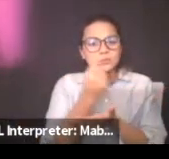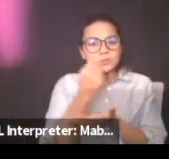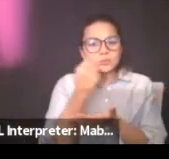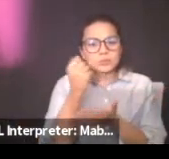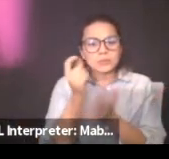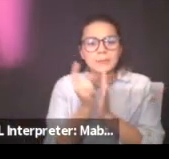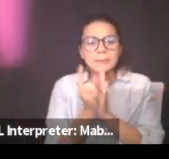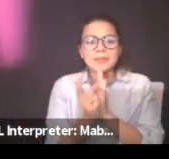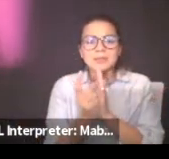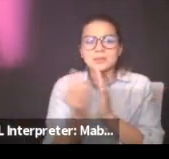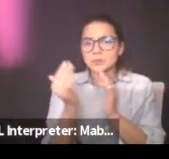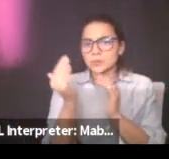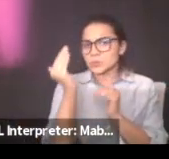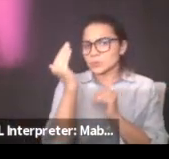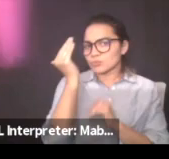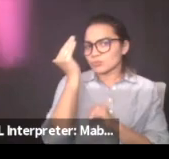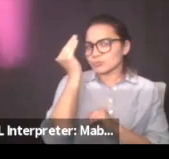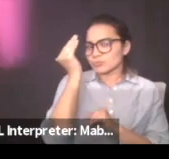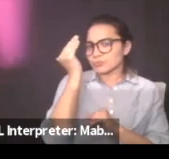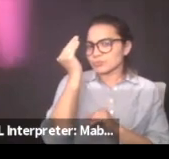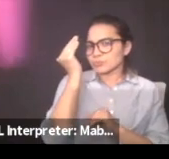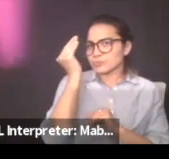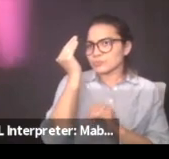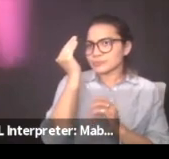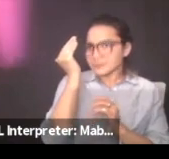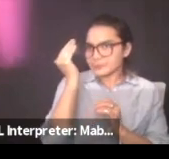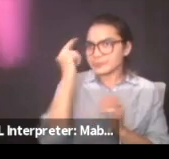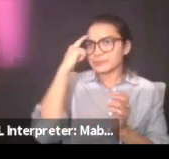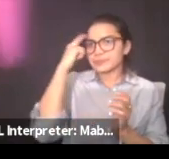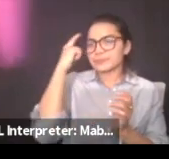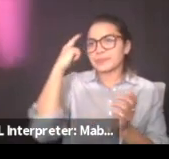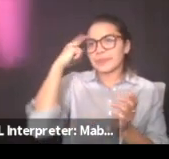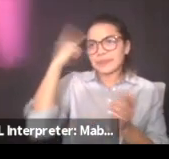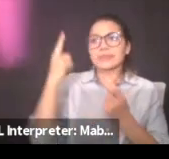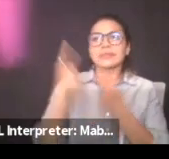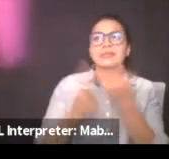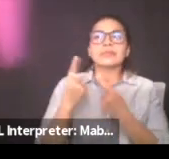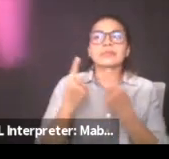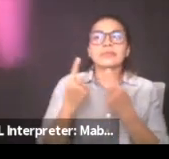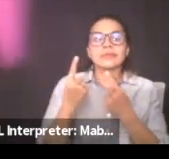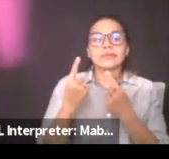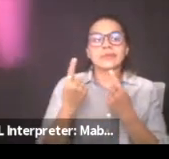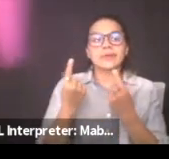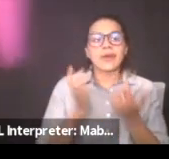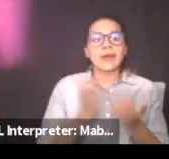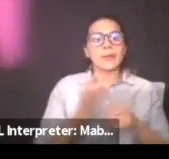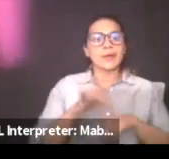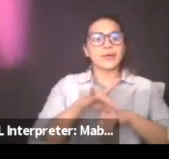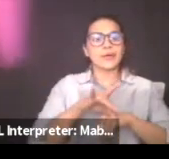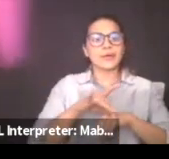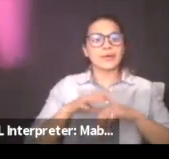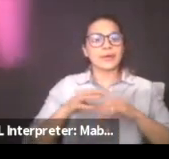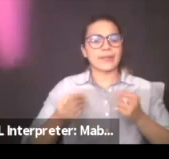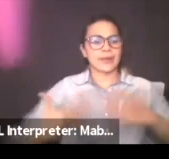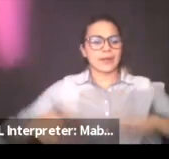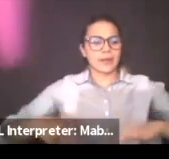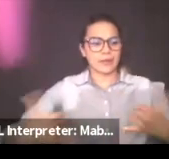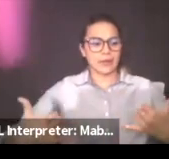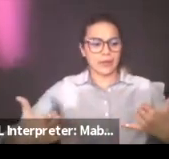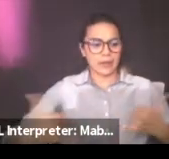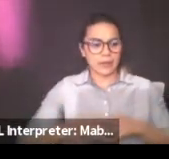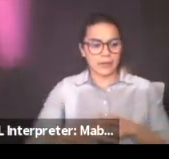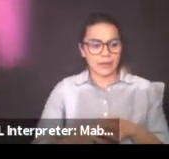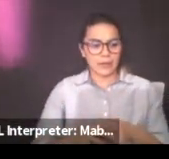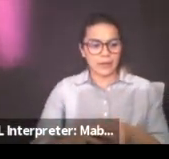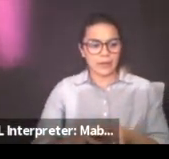acknowledge the land that we're on. And I just put in the chat something that says, to learn more about the history and present reality